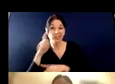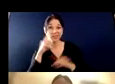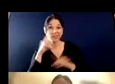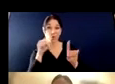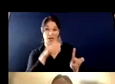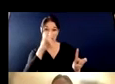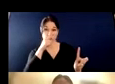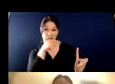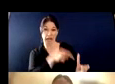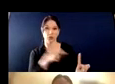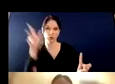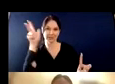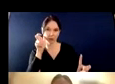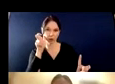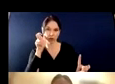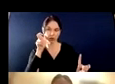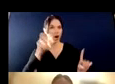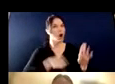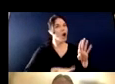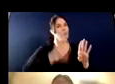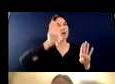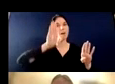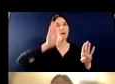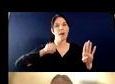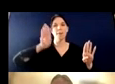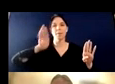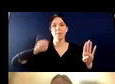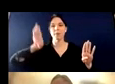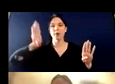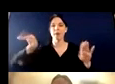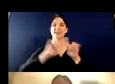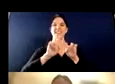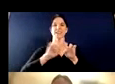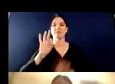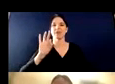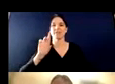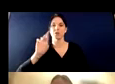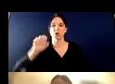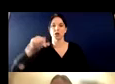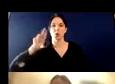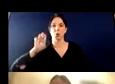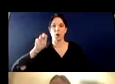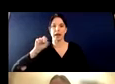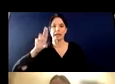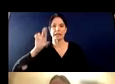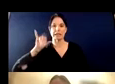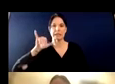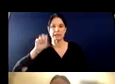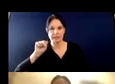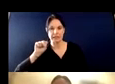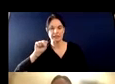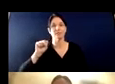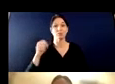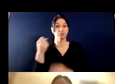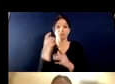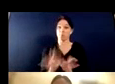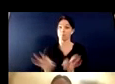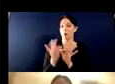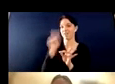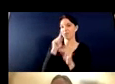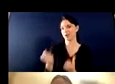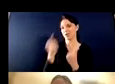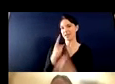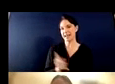across a range of different pitches or frequencies that are important for understanding speech. The